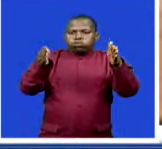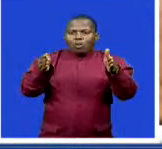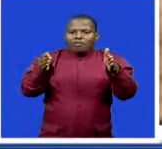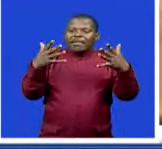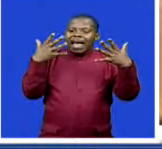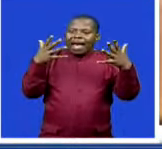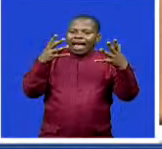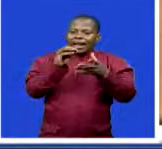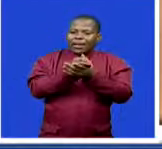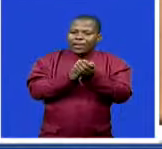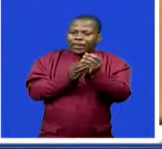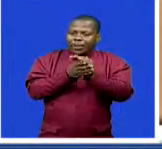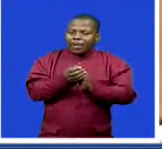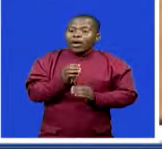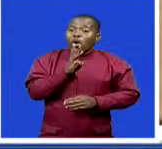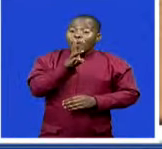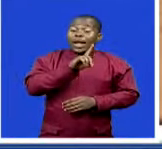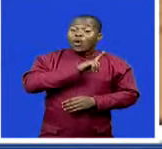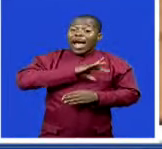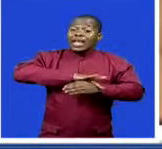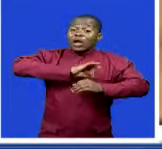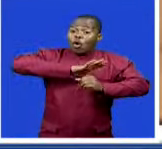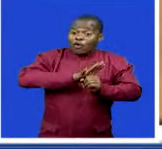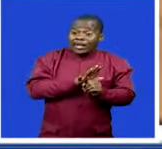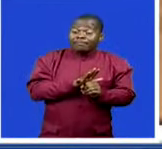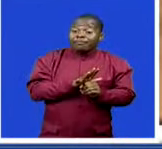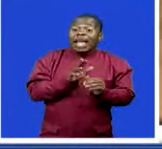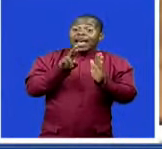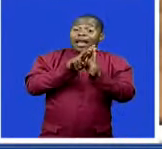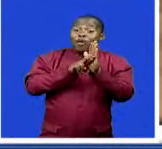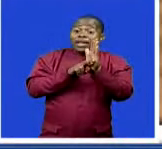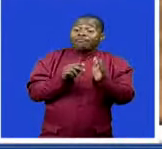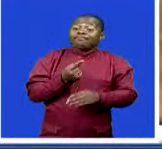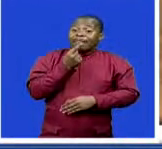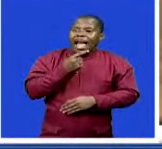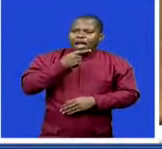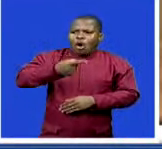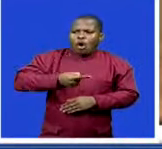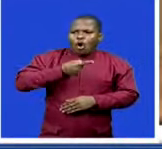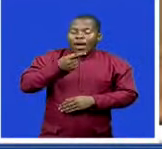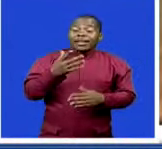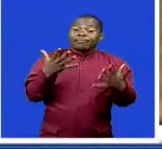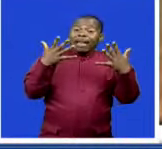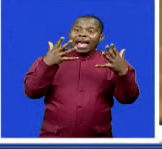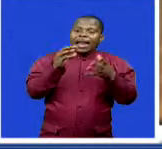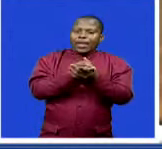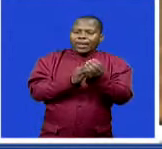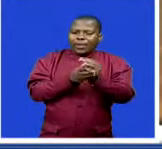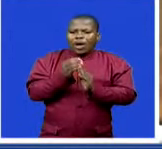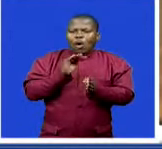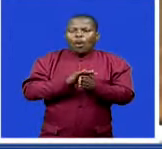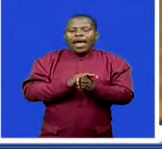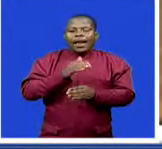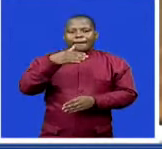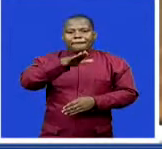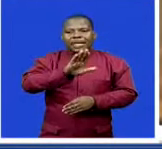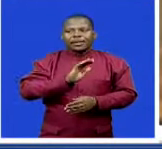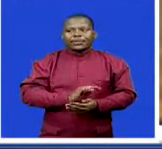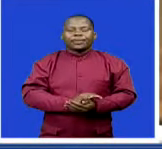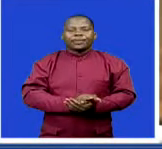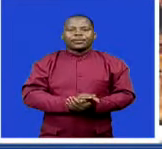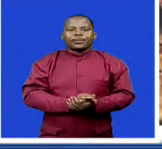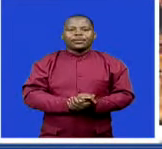tanks and wash stations from the same unit. For Eswatini TV News, Hlengiwe Ndlovu with Mbongwa Dube at